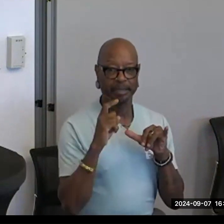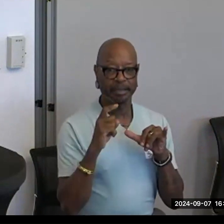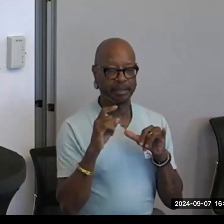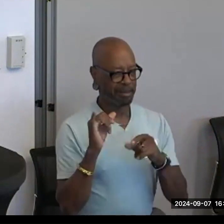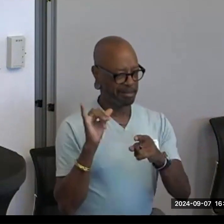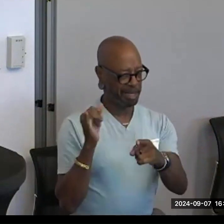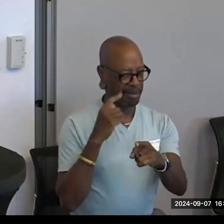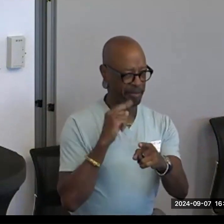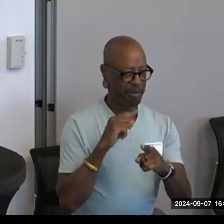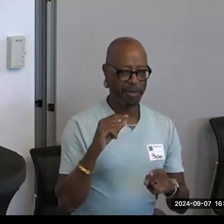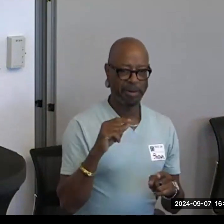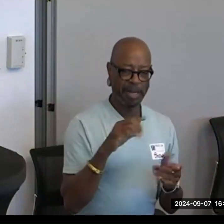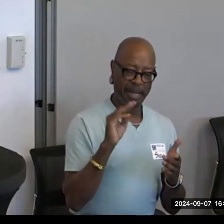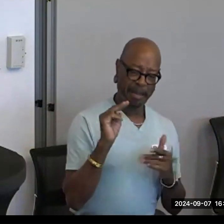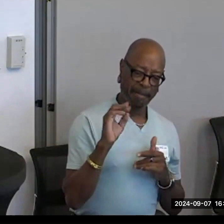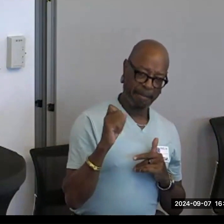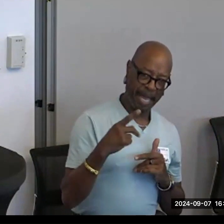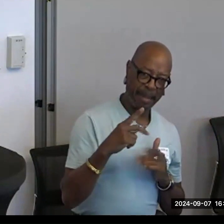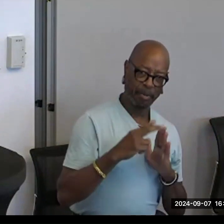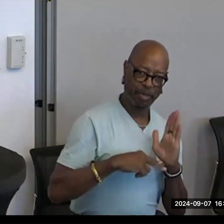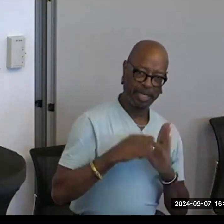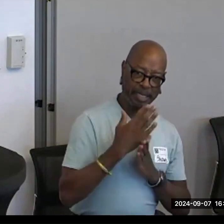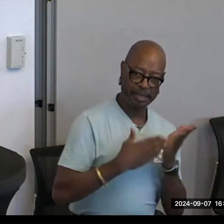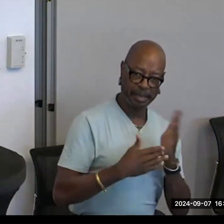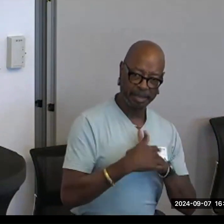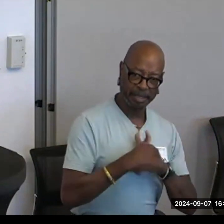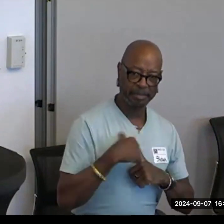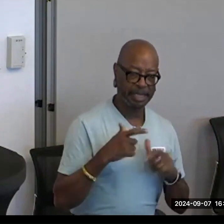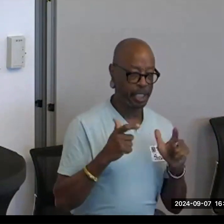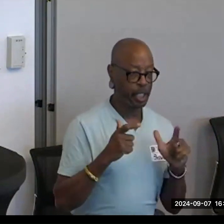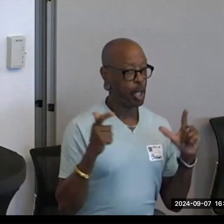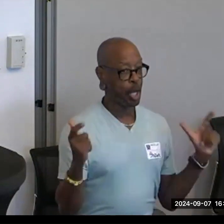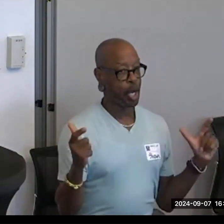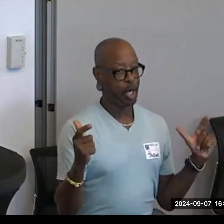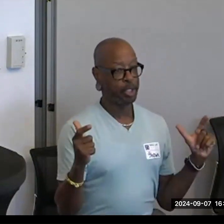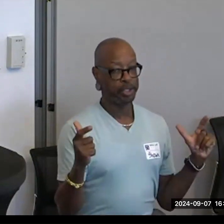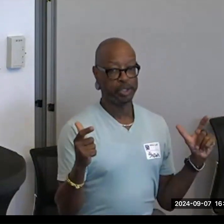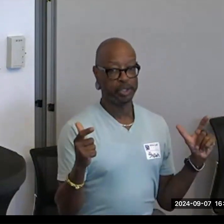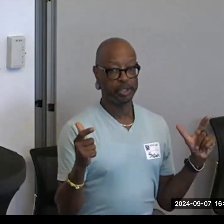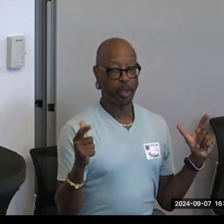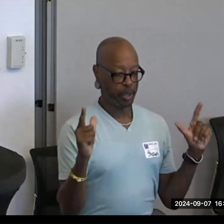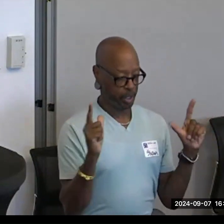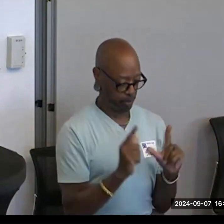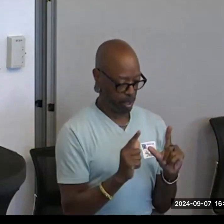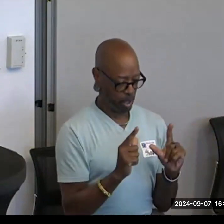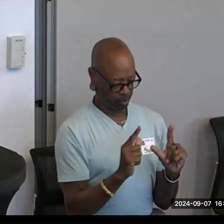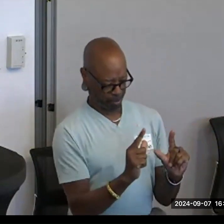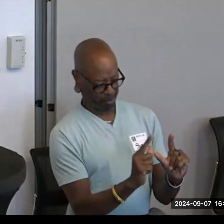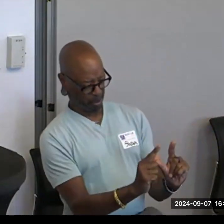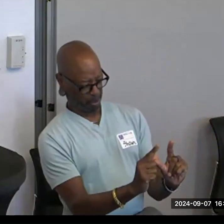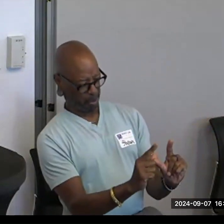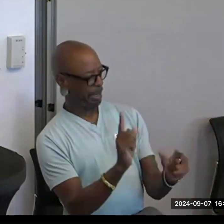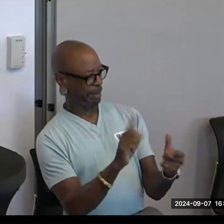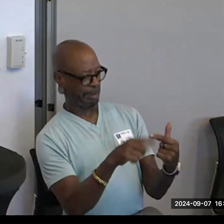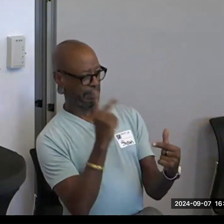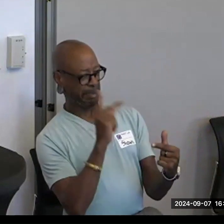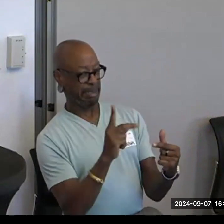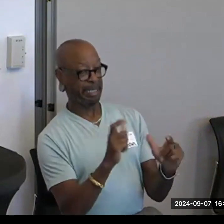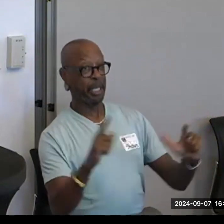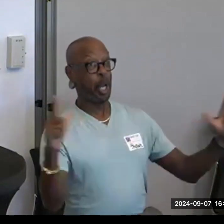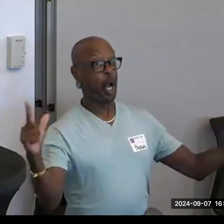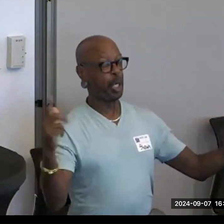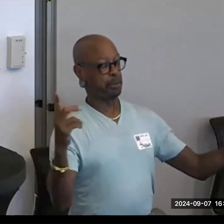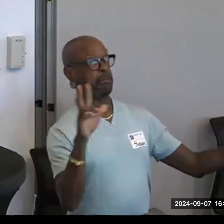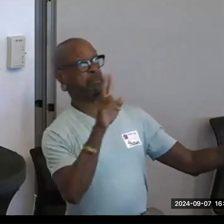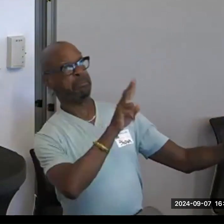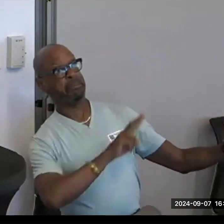like for map reading, sometimes the large, the small zoom is too small, and then the large one is too large.